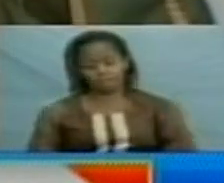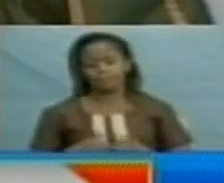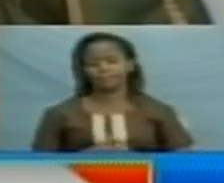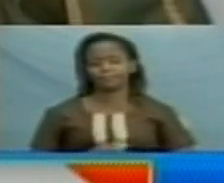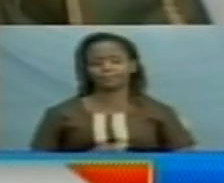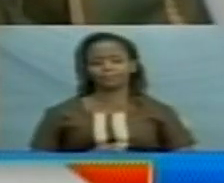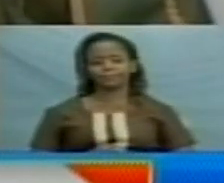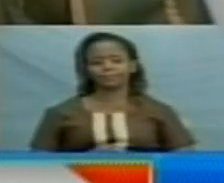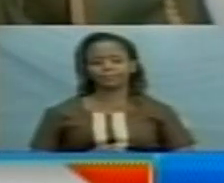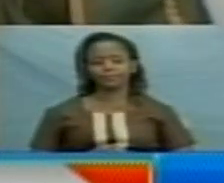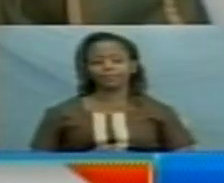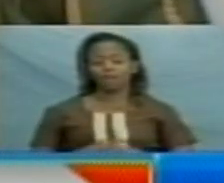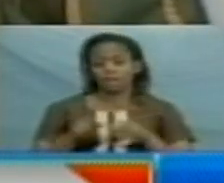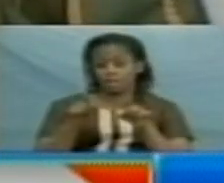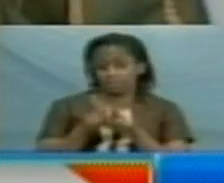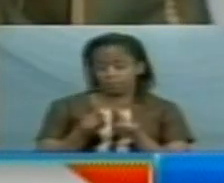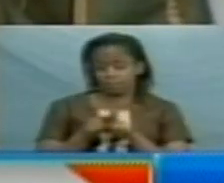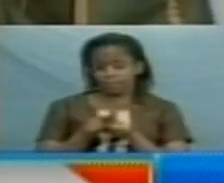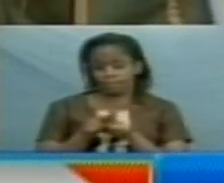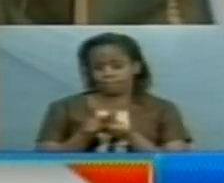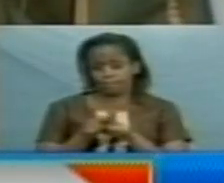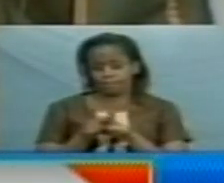We also,